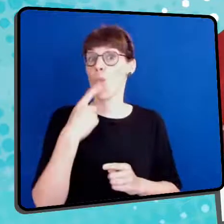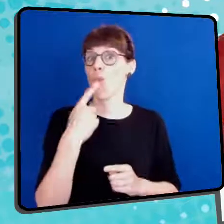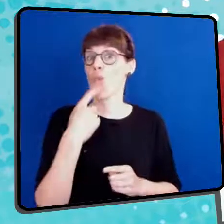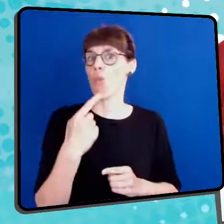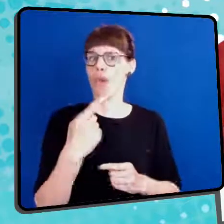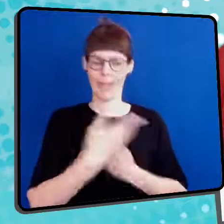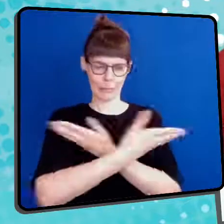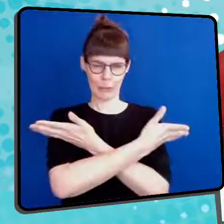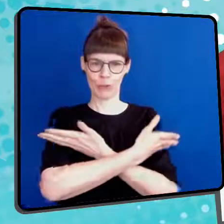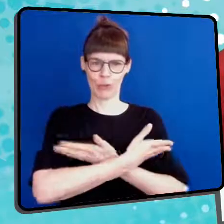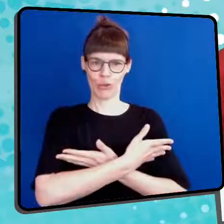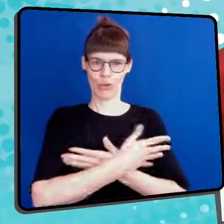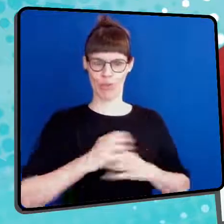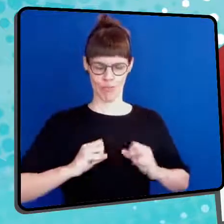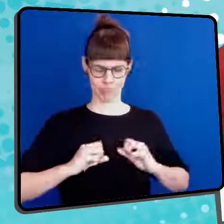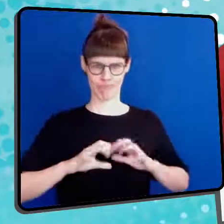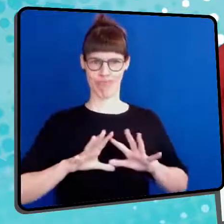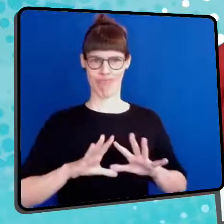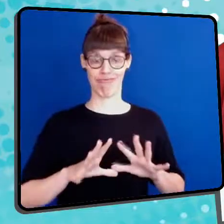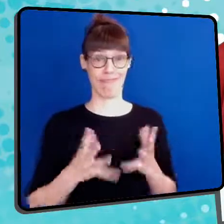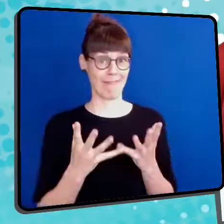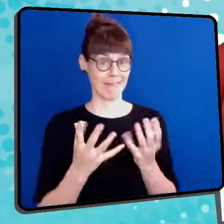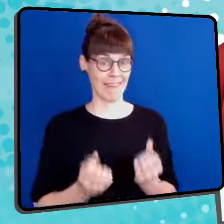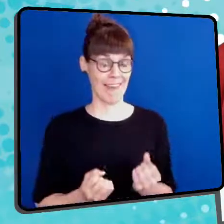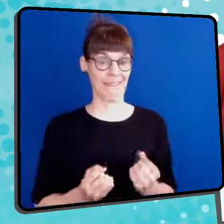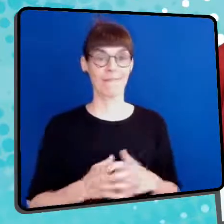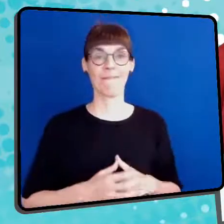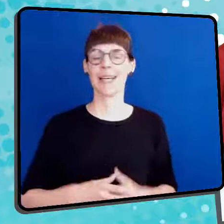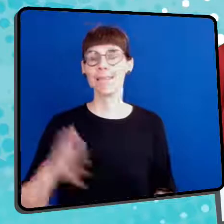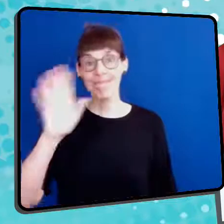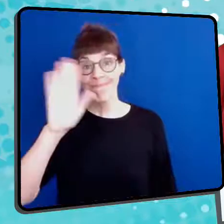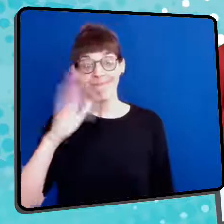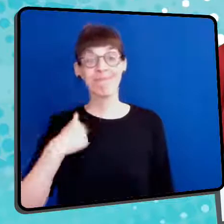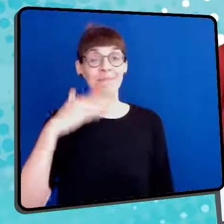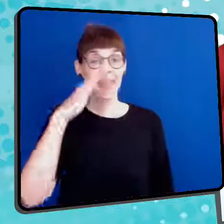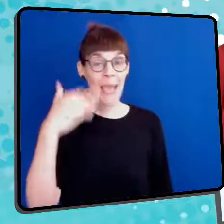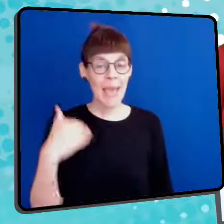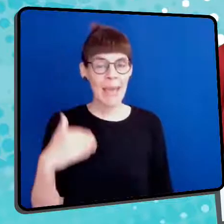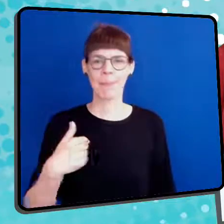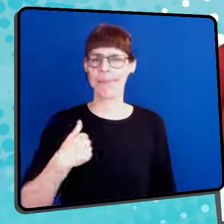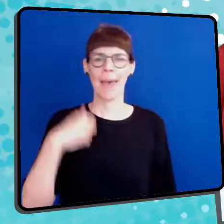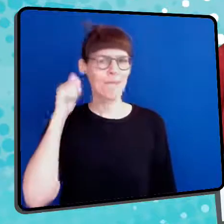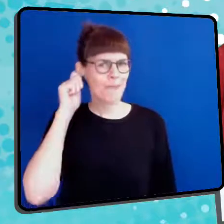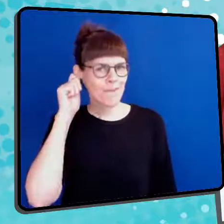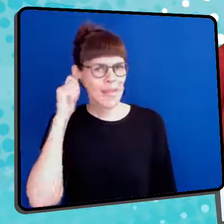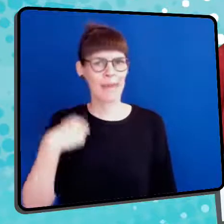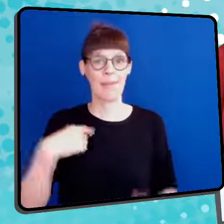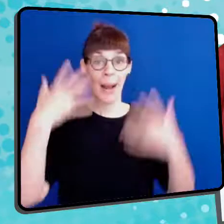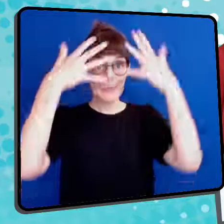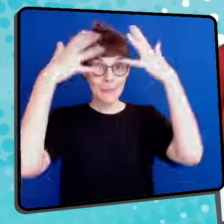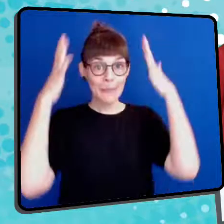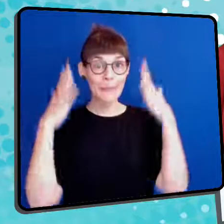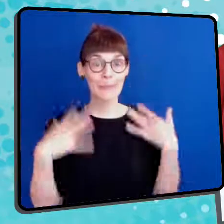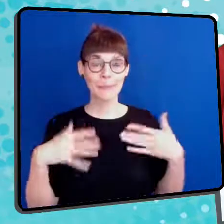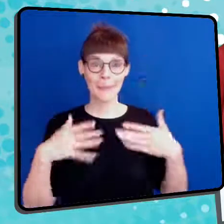And hi everyone, my name is Amy. I'm a female with long blonde hair and I'm wearing a light blue